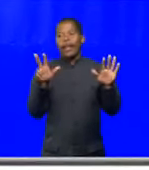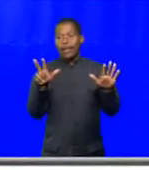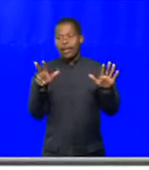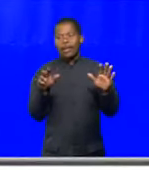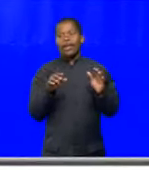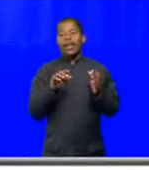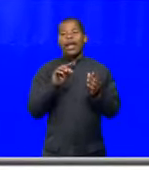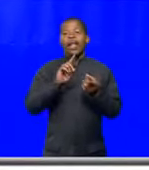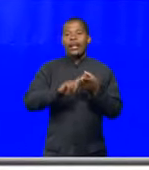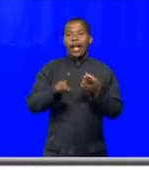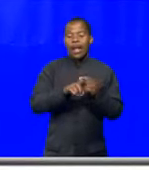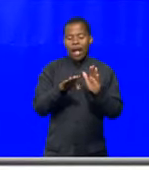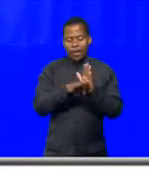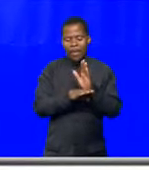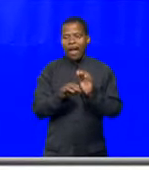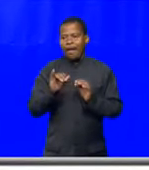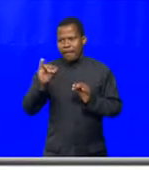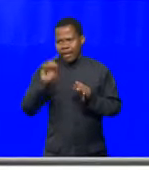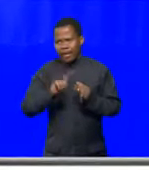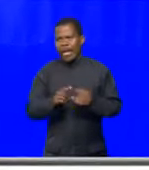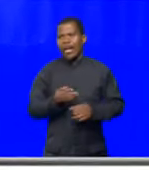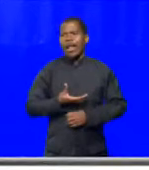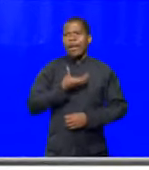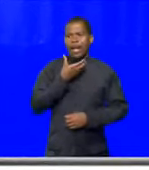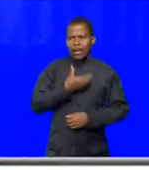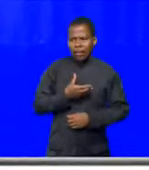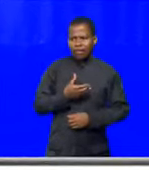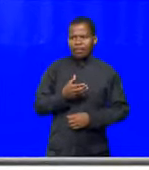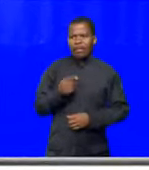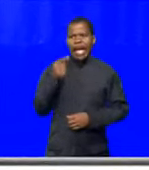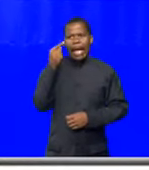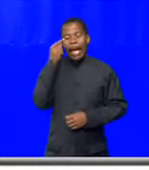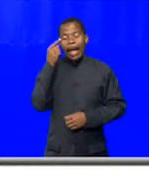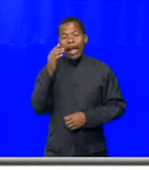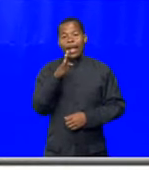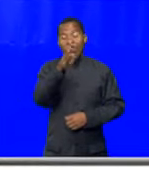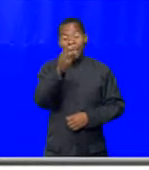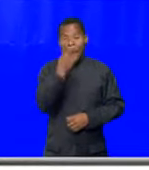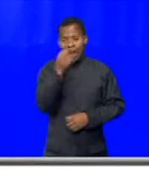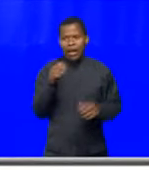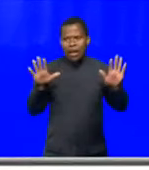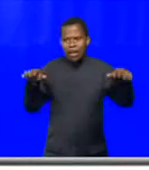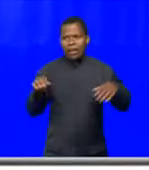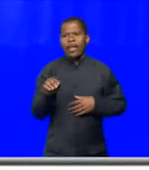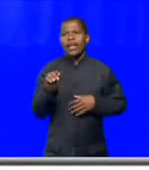Division. Pikspik Black Swallows still stand and still top with the votes of